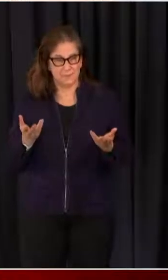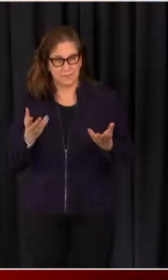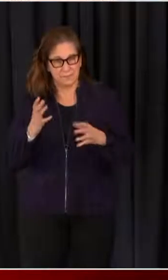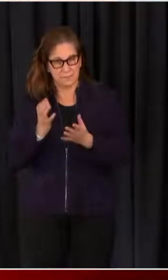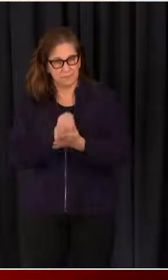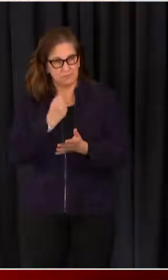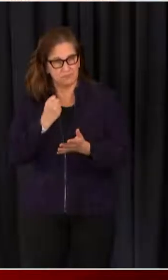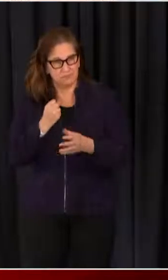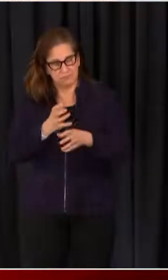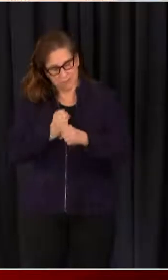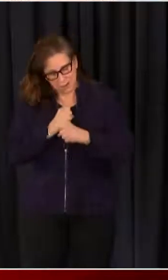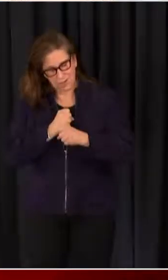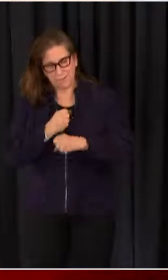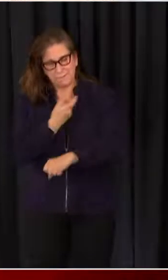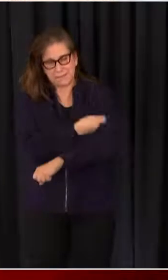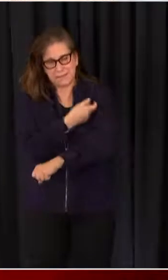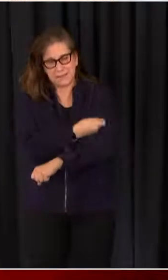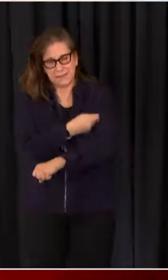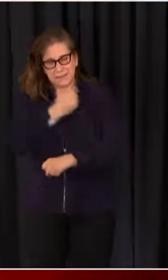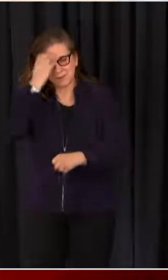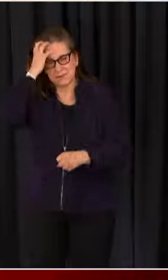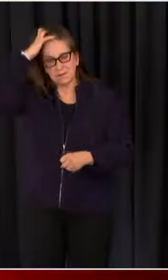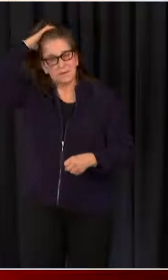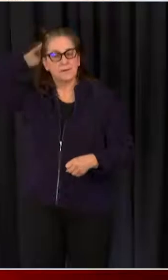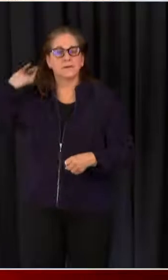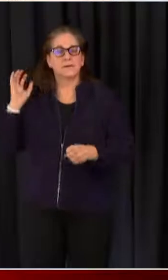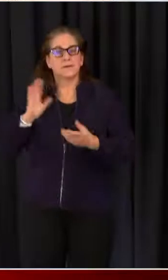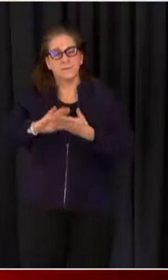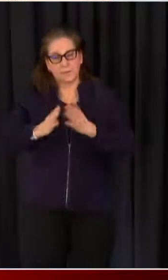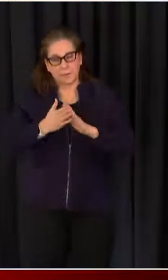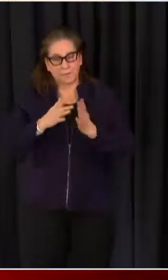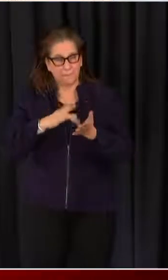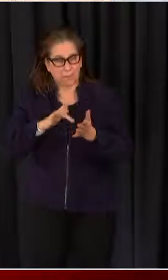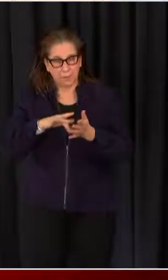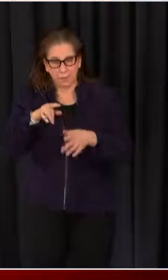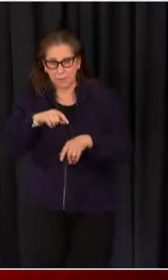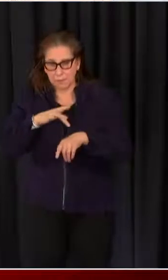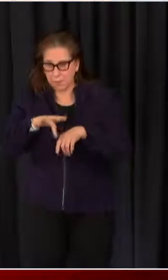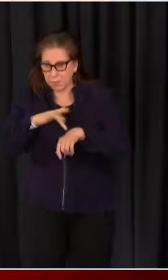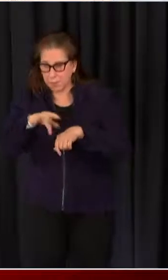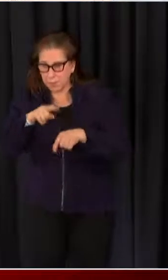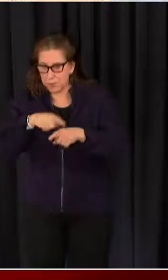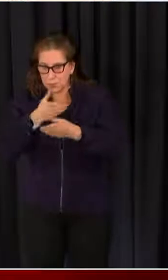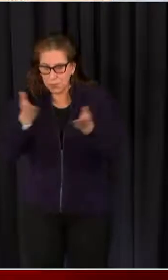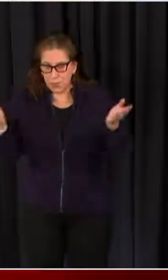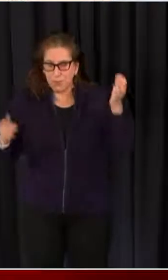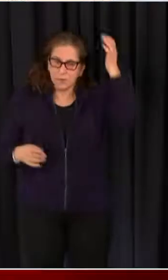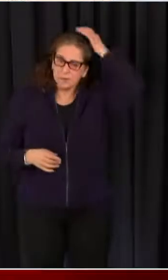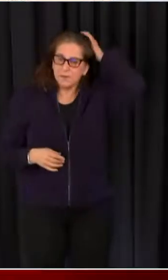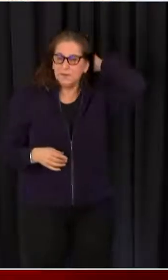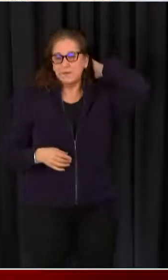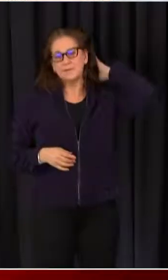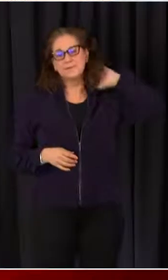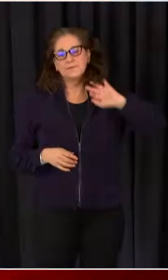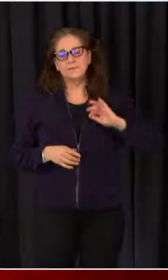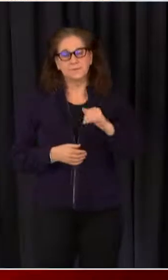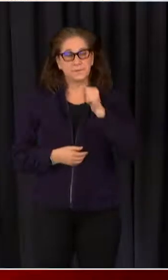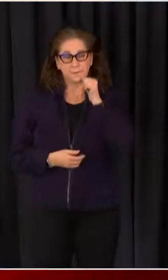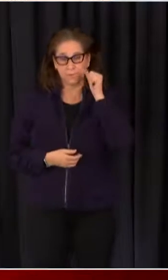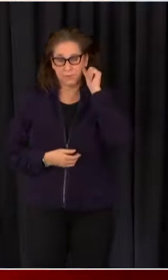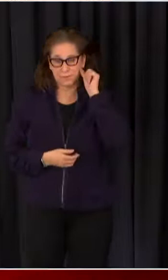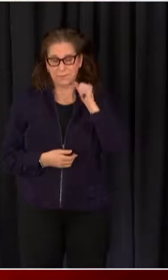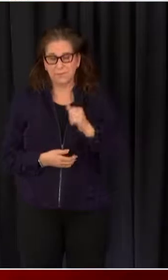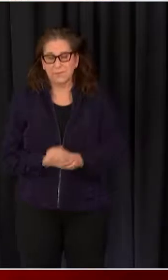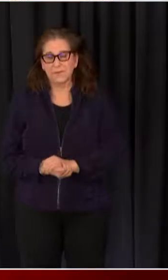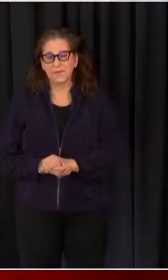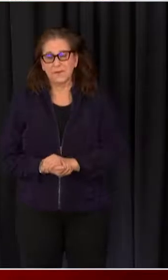first vaccine that's available to you when it's your turn. Yesterday, we announced